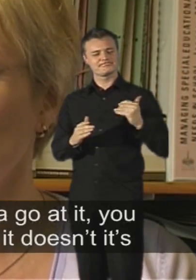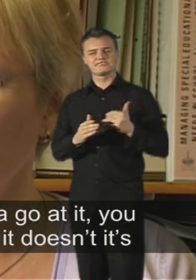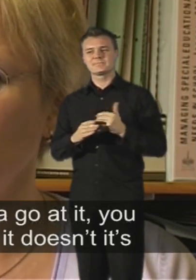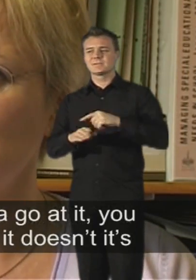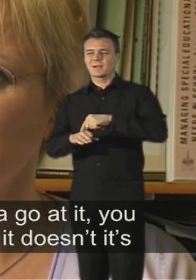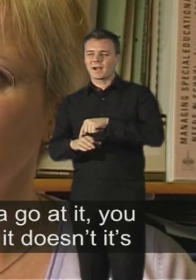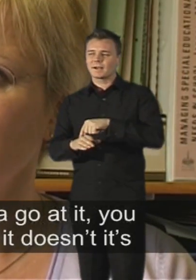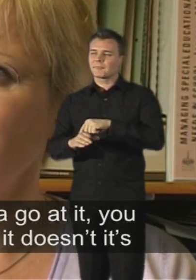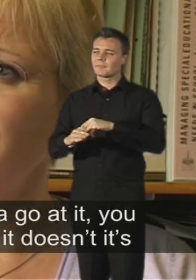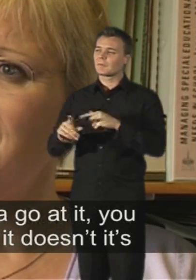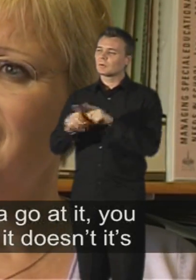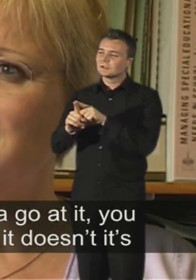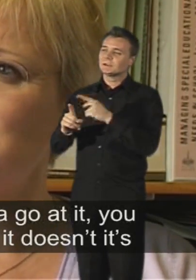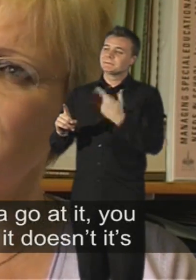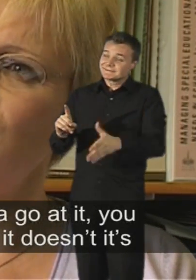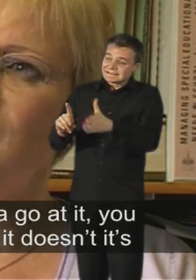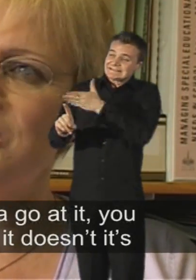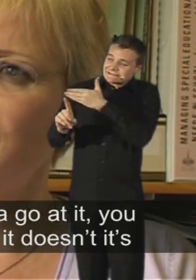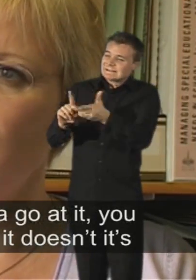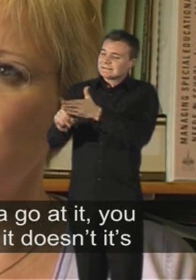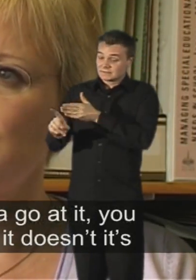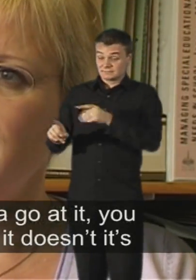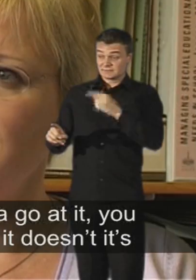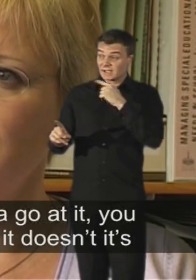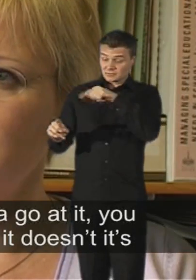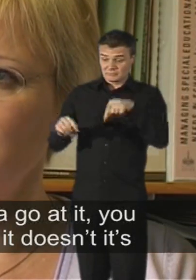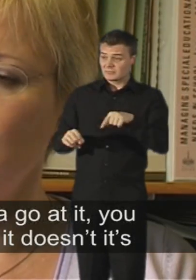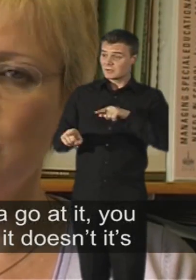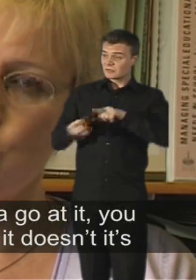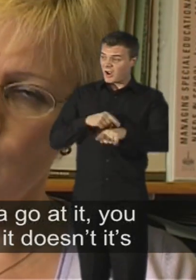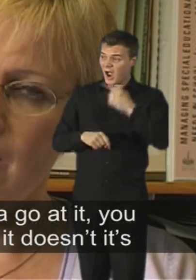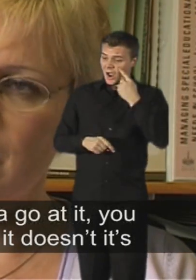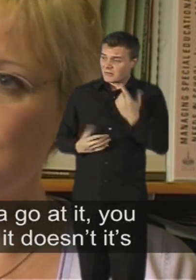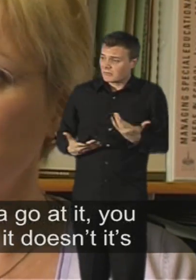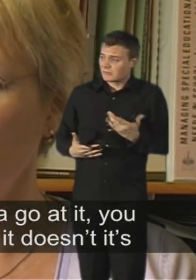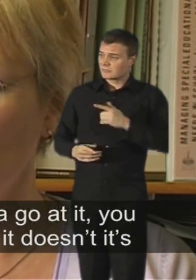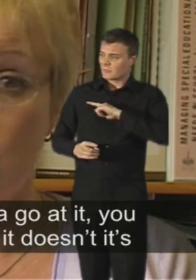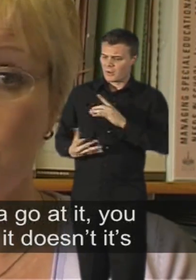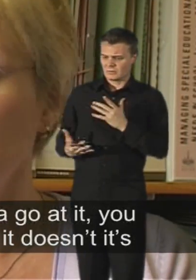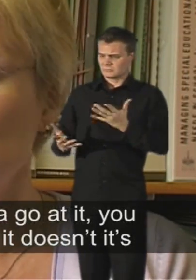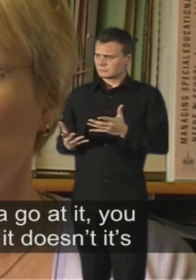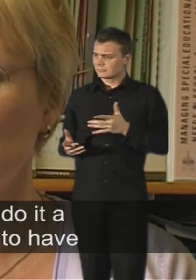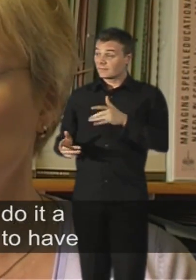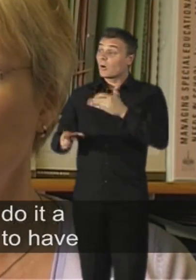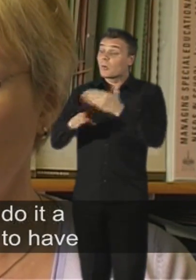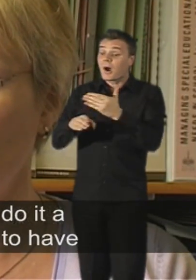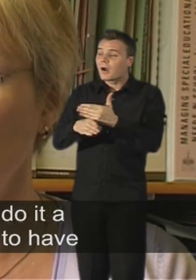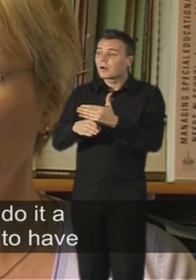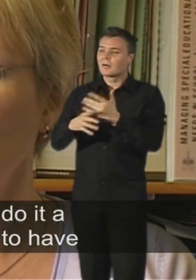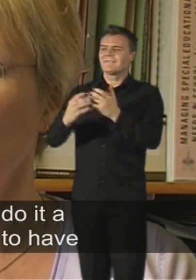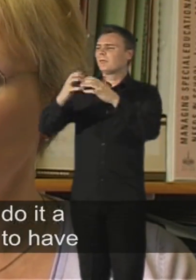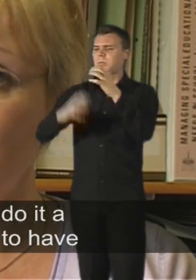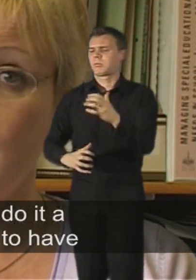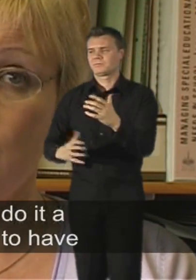persuasion sometimes to say, well, let's have a go at it, you know, let's try this, see if it works. If it doesn't, it's not a